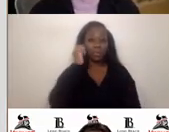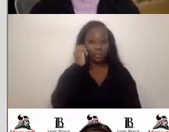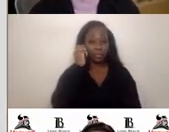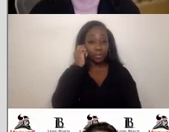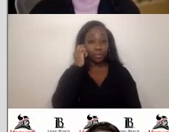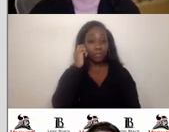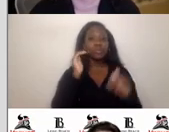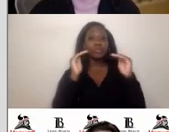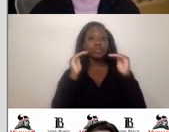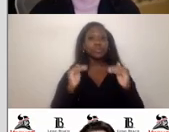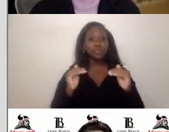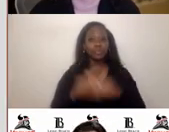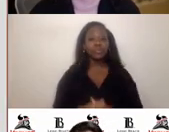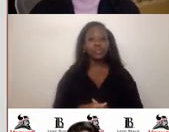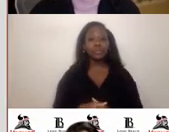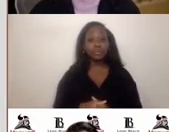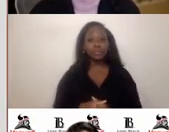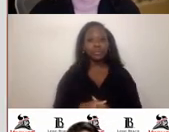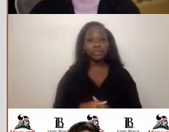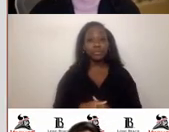Next slide, please.